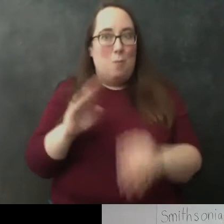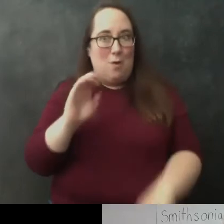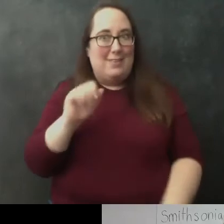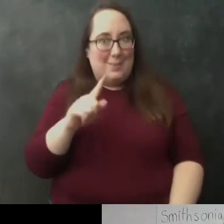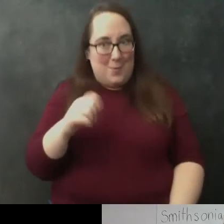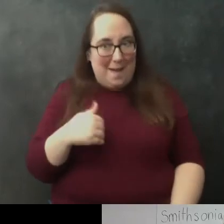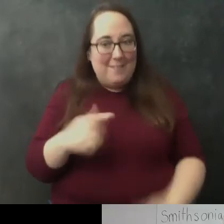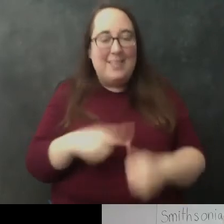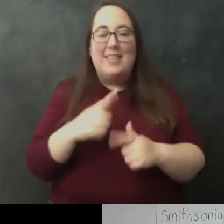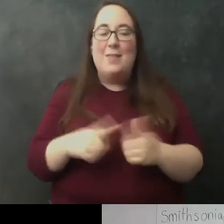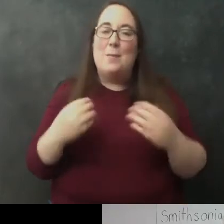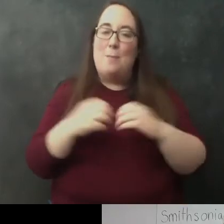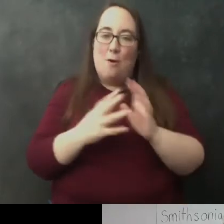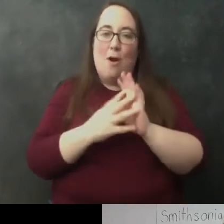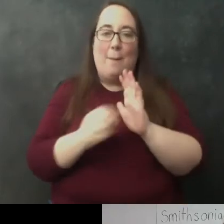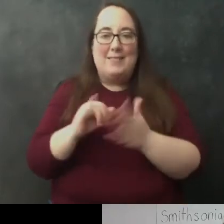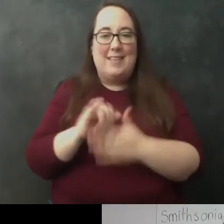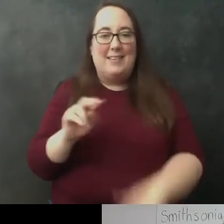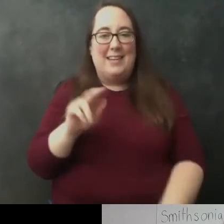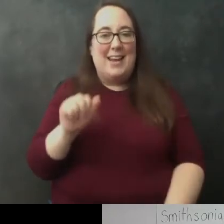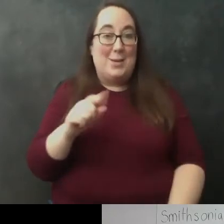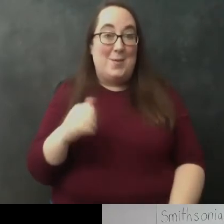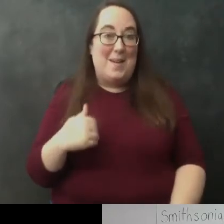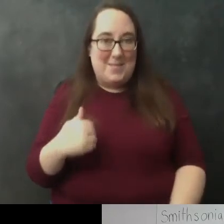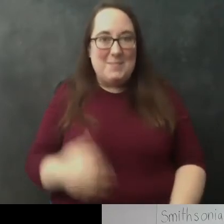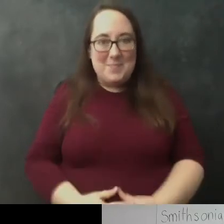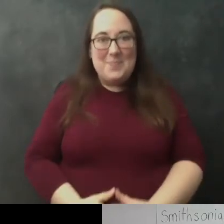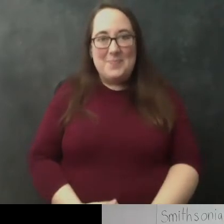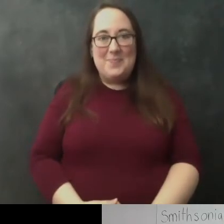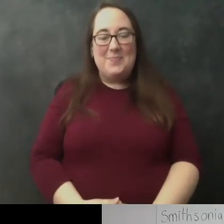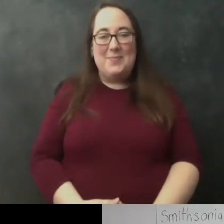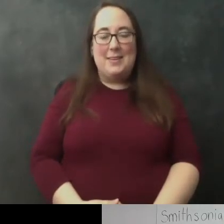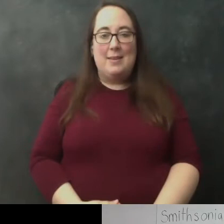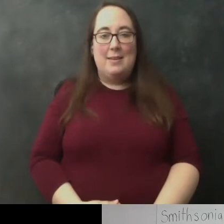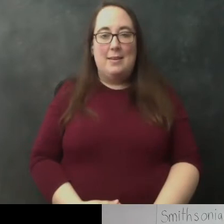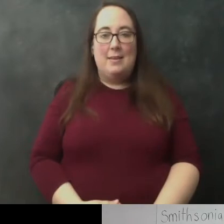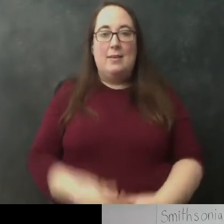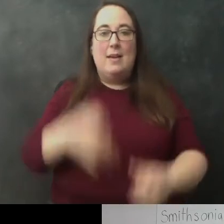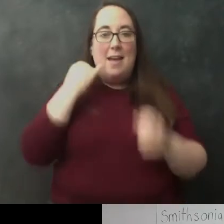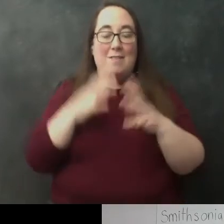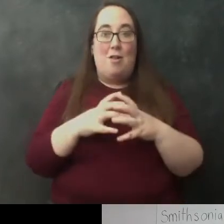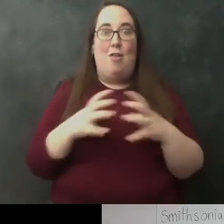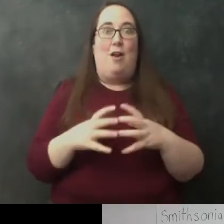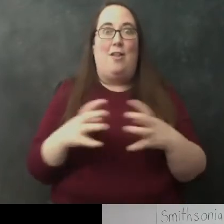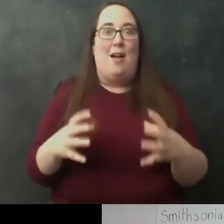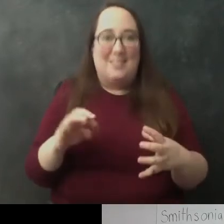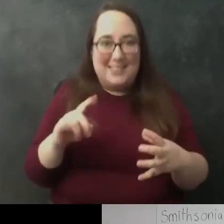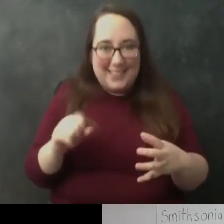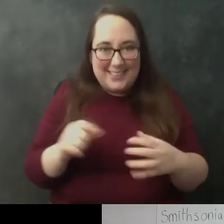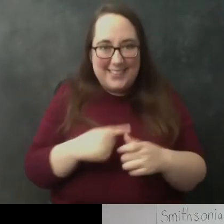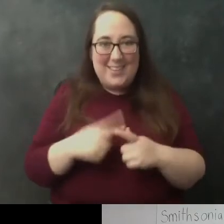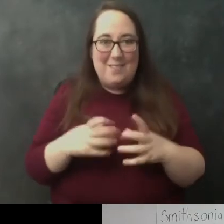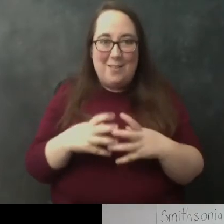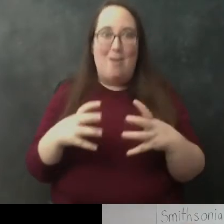then the more copies of that DNA that you have. So if there's a lot of cells, then you have a lot